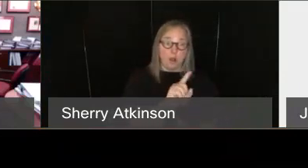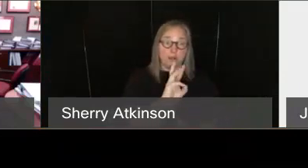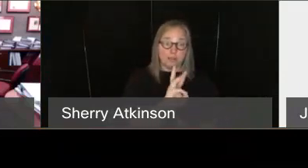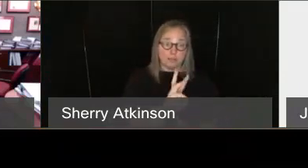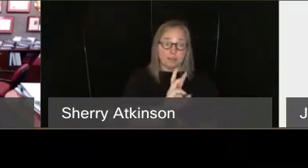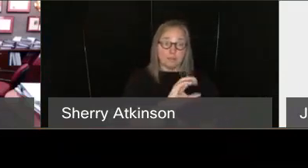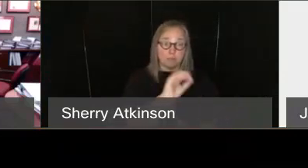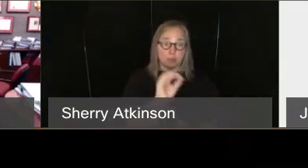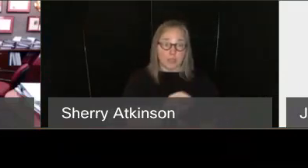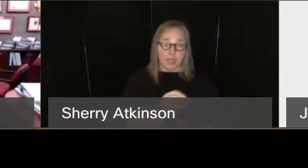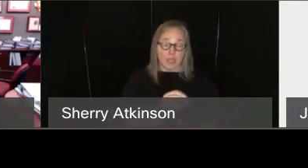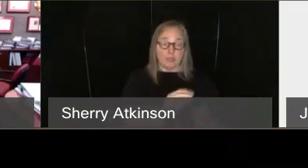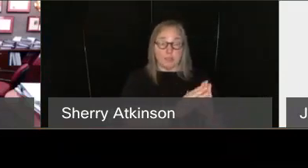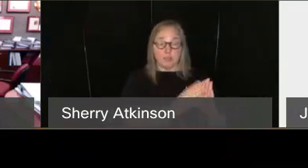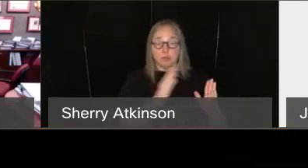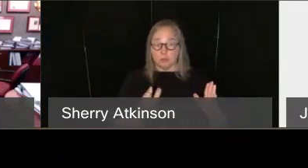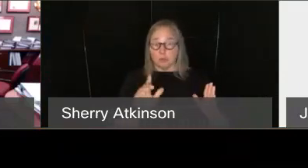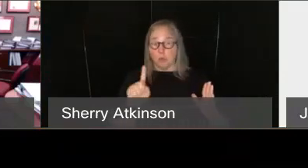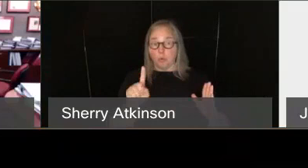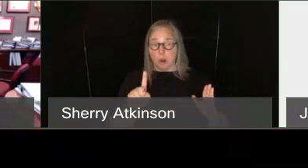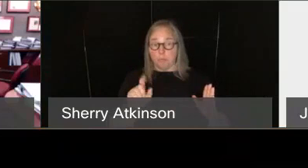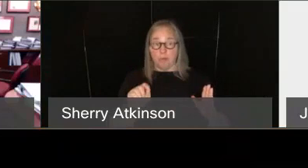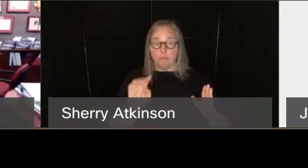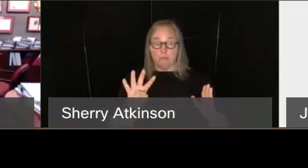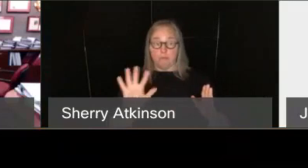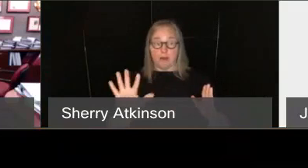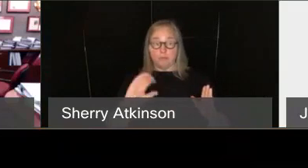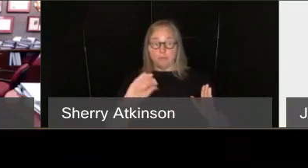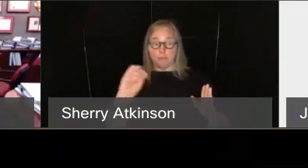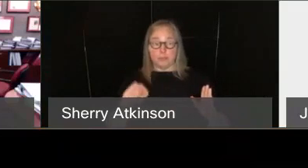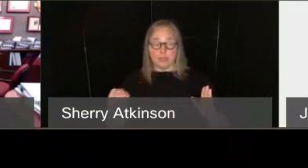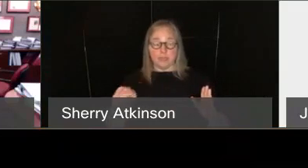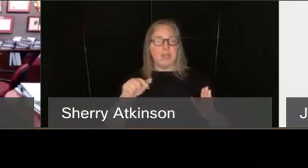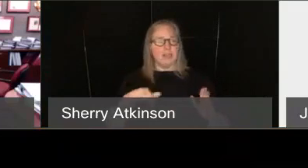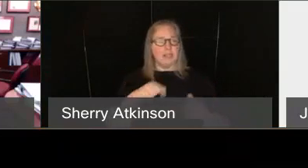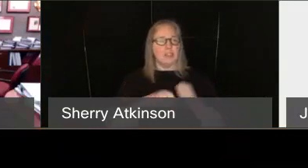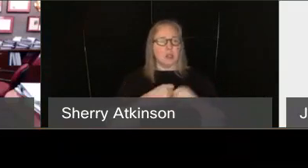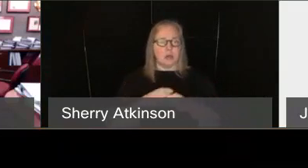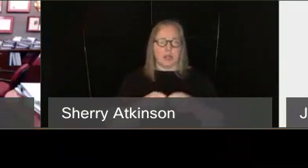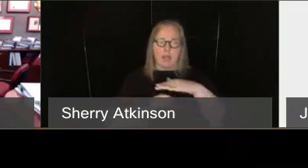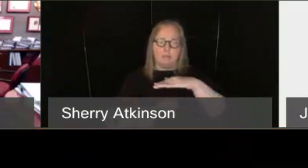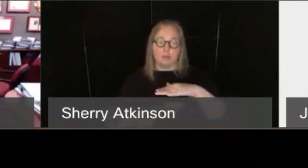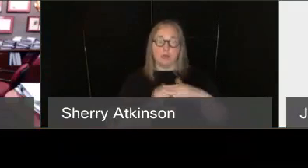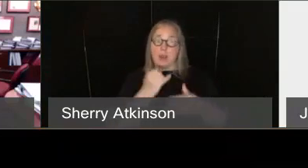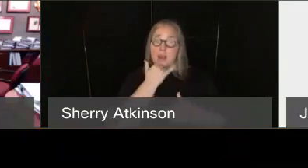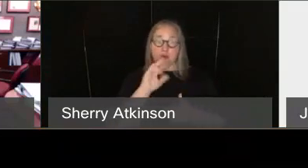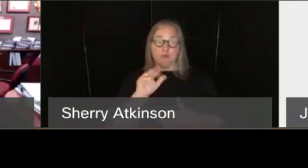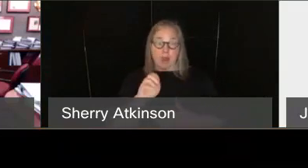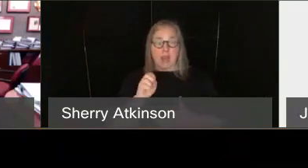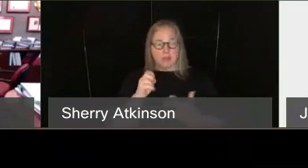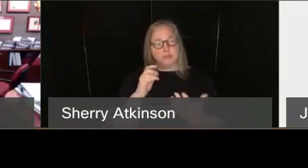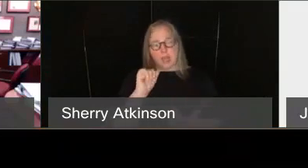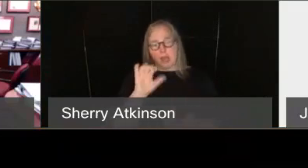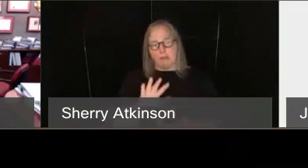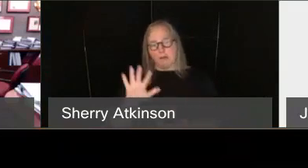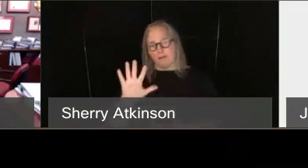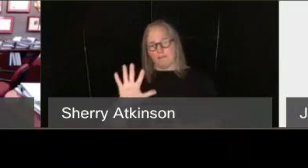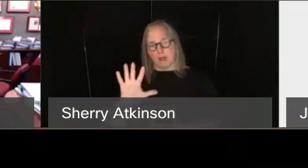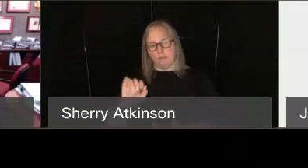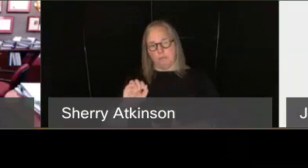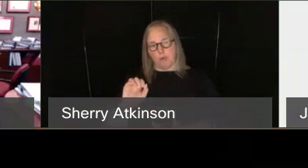0.16% to 1.45%. This year, the elementary error rate was about